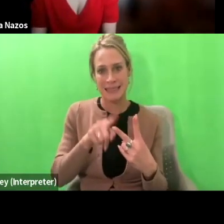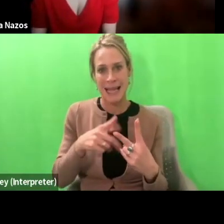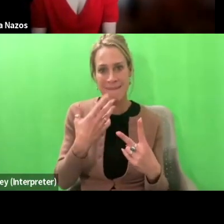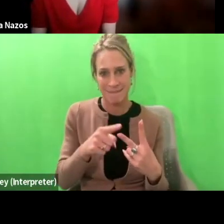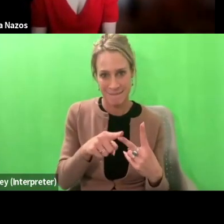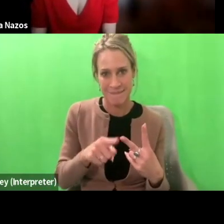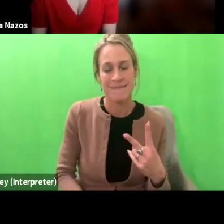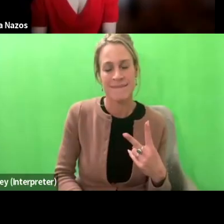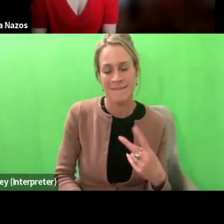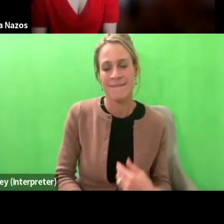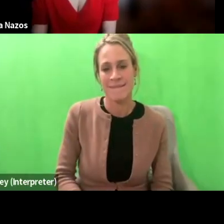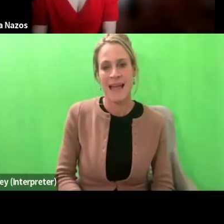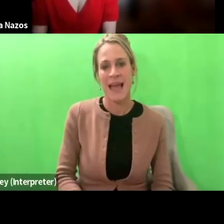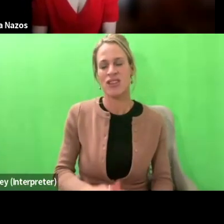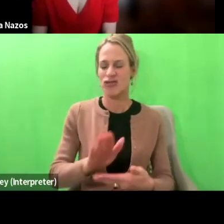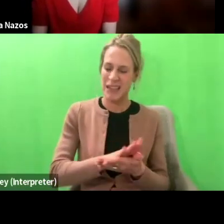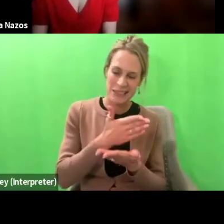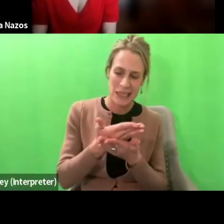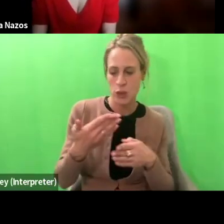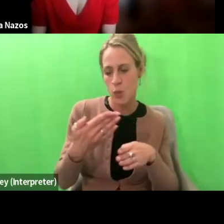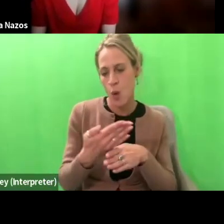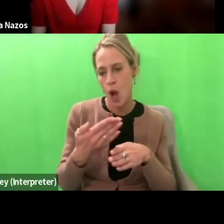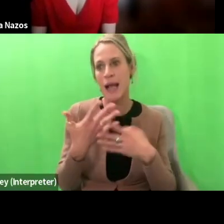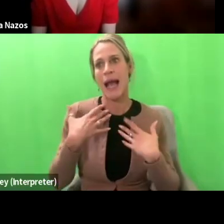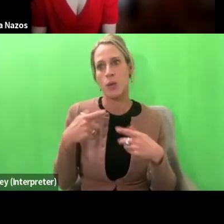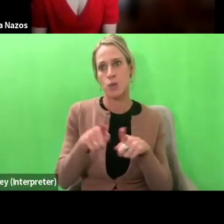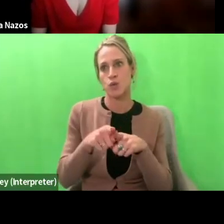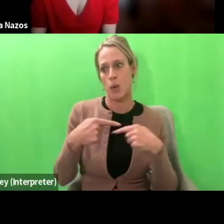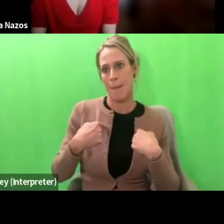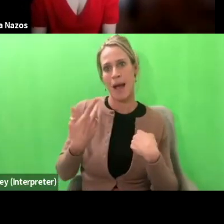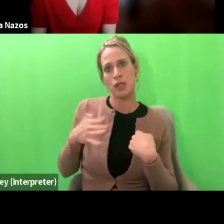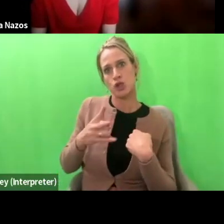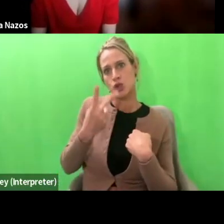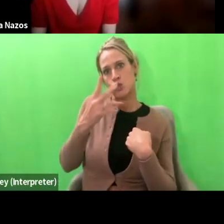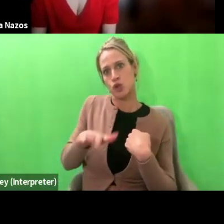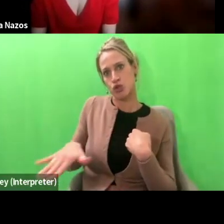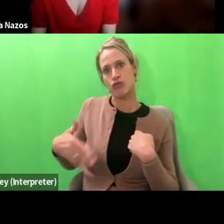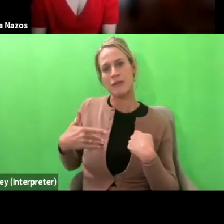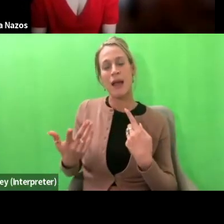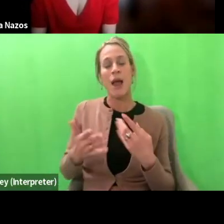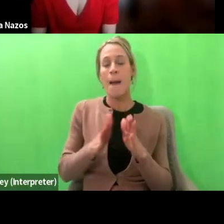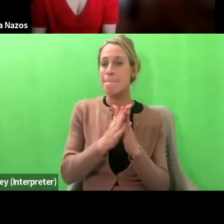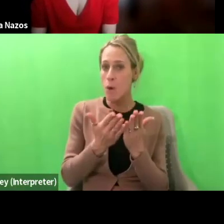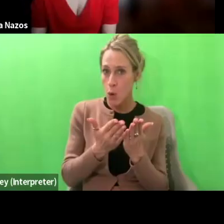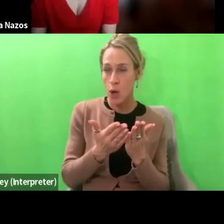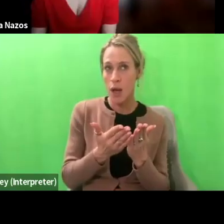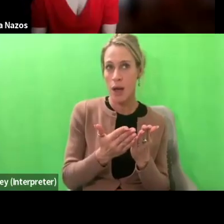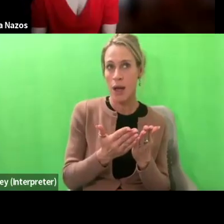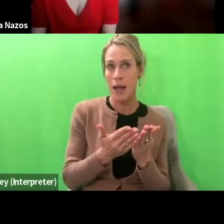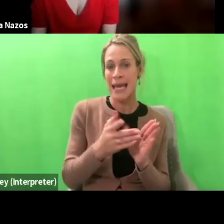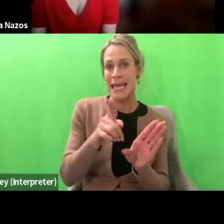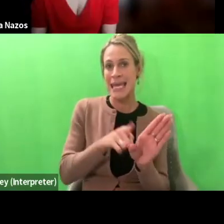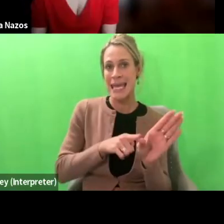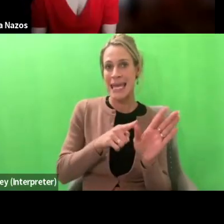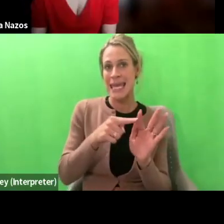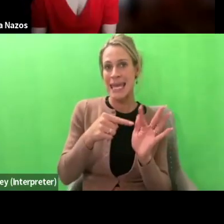and translation work and having two children. But that book, Year of the Labyrinth, is coming out with